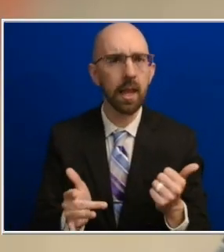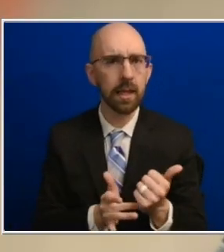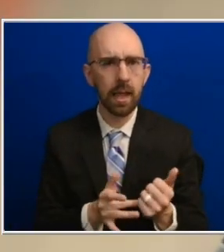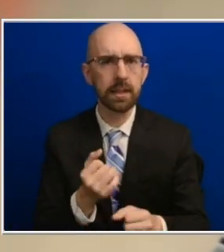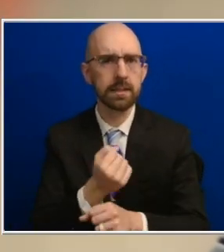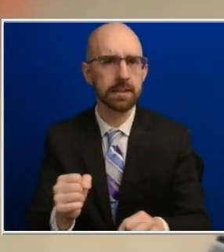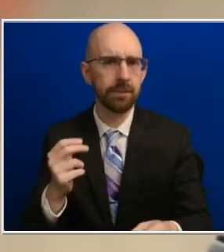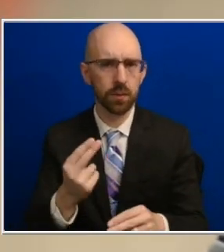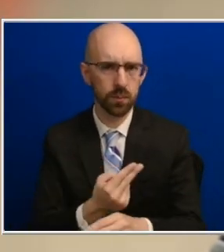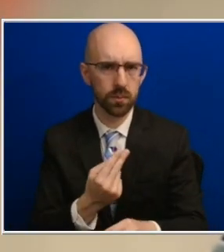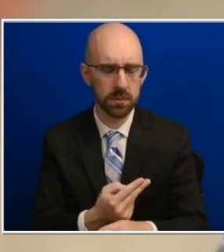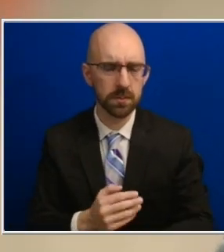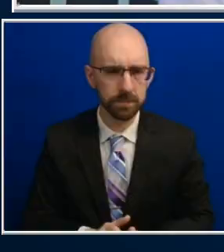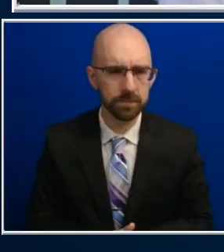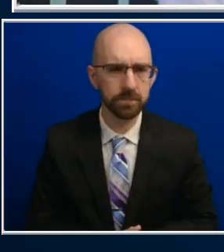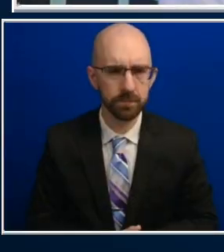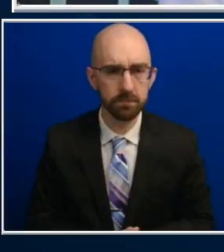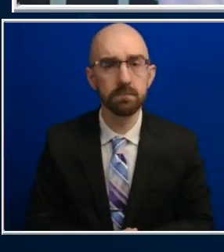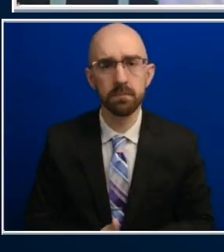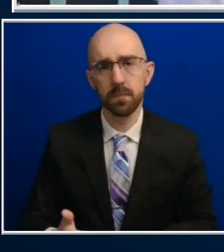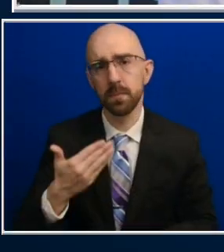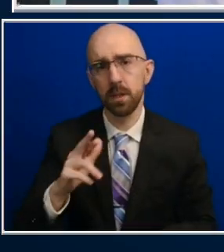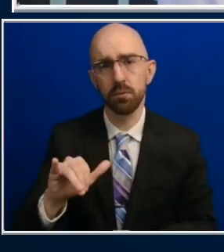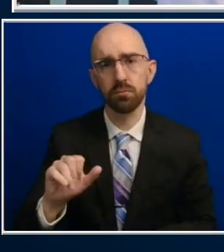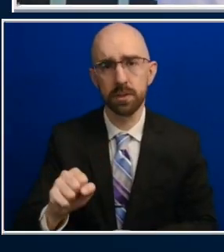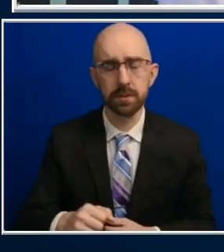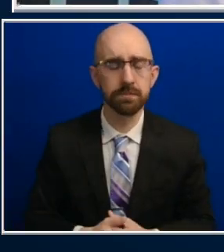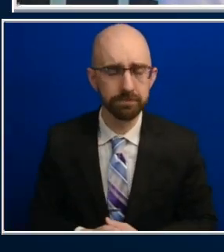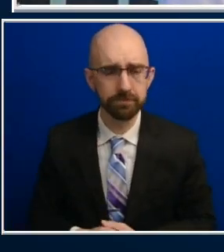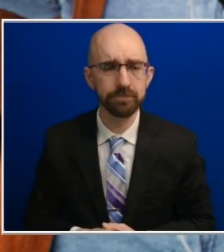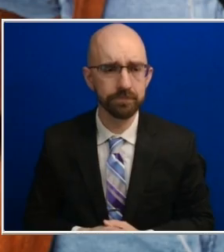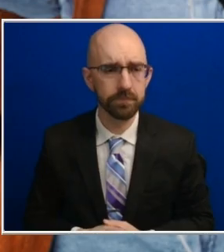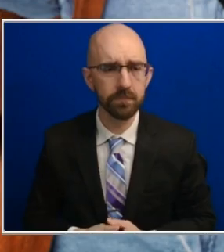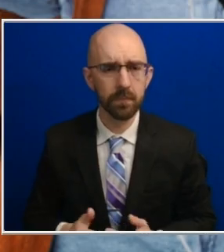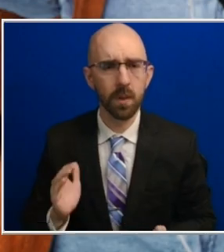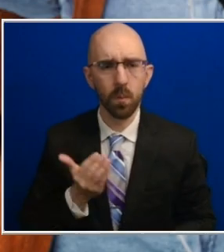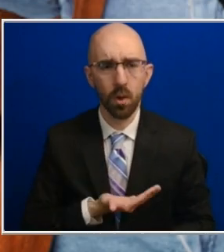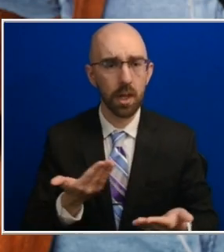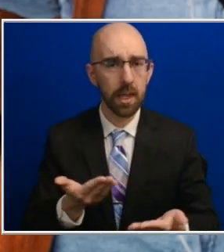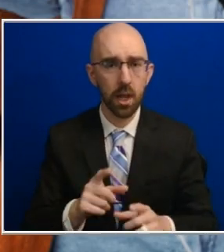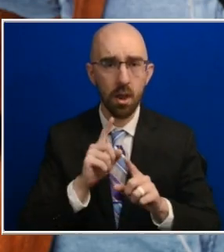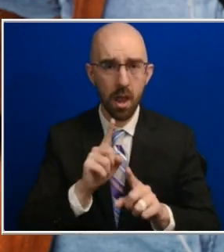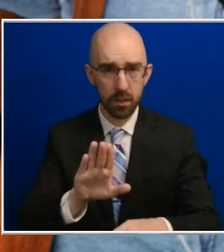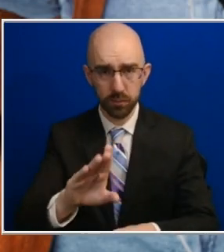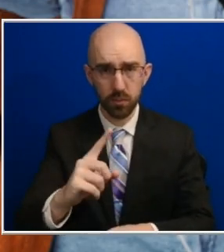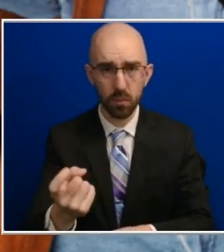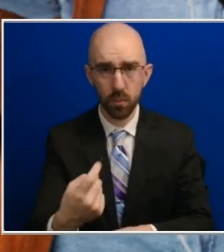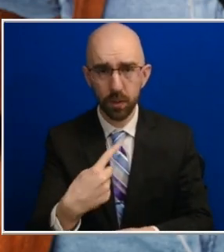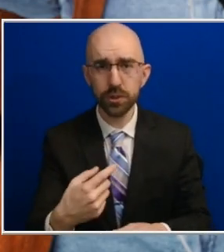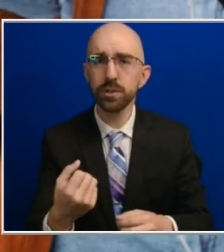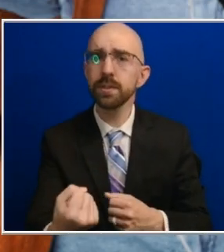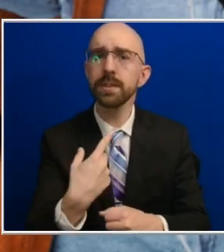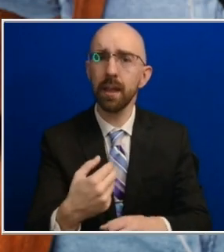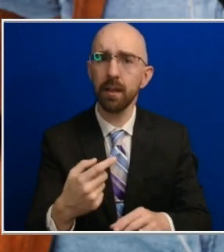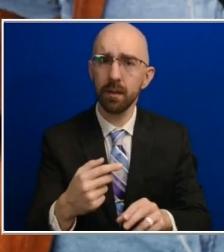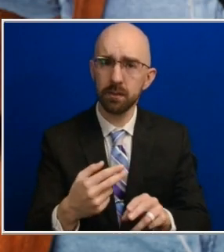use. Right. Thanks, Chris. We are here to answer your questions. Please send them in using the links on